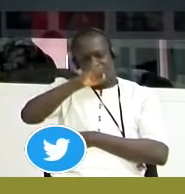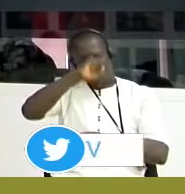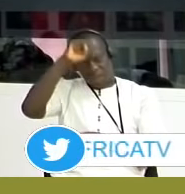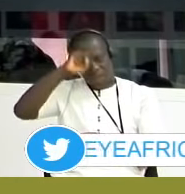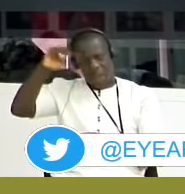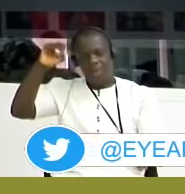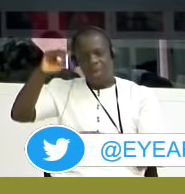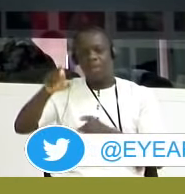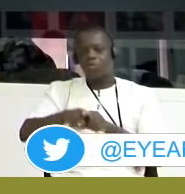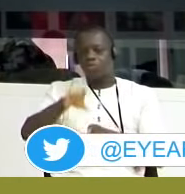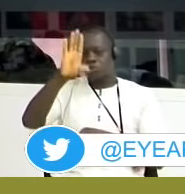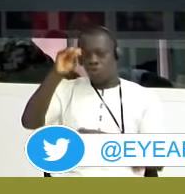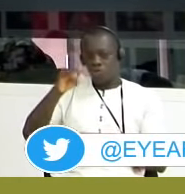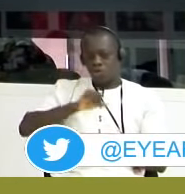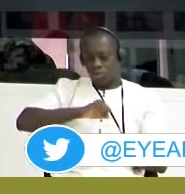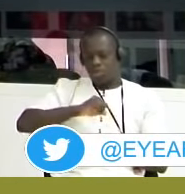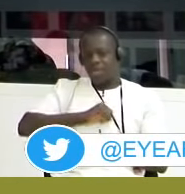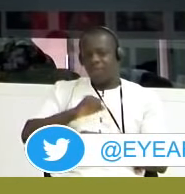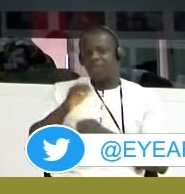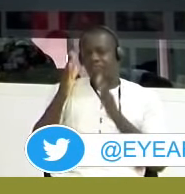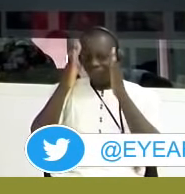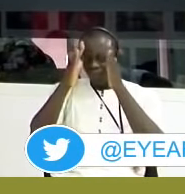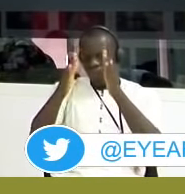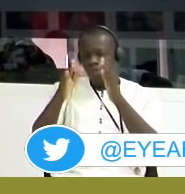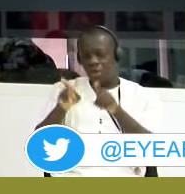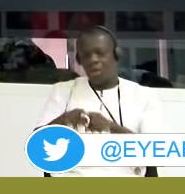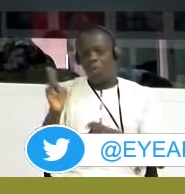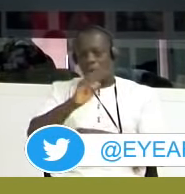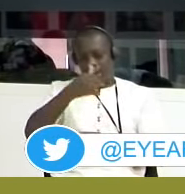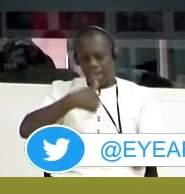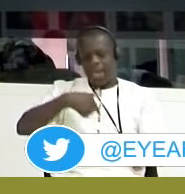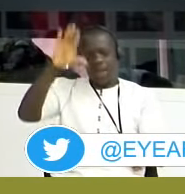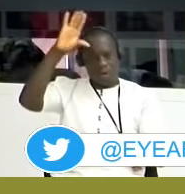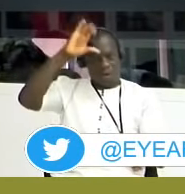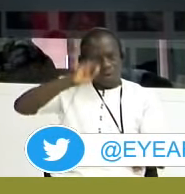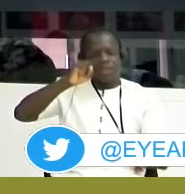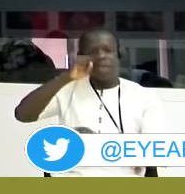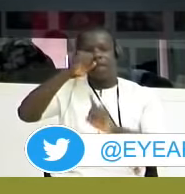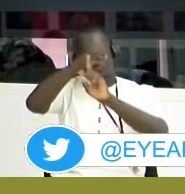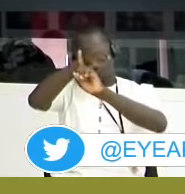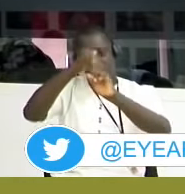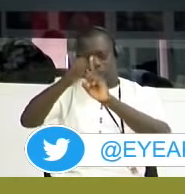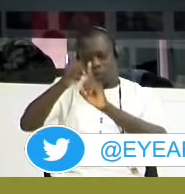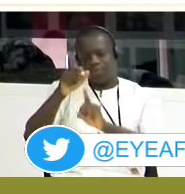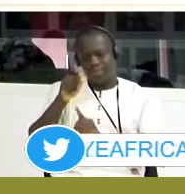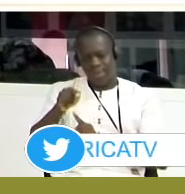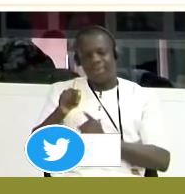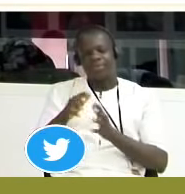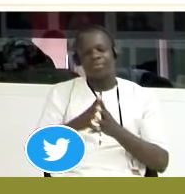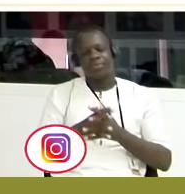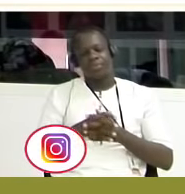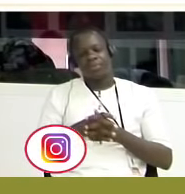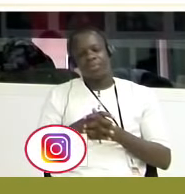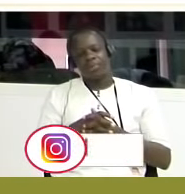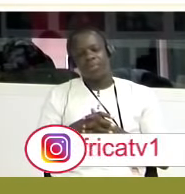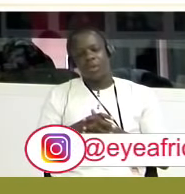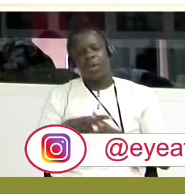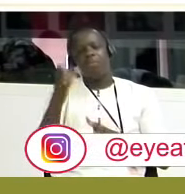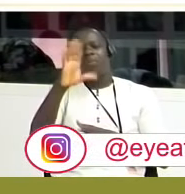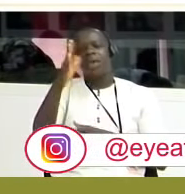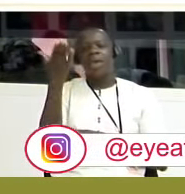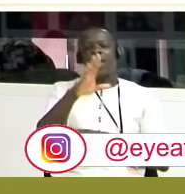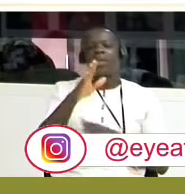That was their intention. That was your reading of the situation? Yes, that was my reading of the situation. But did they at any point tell you